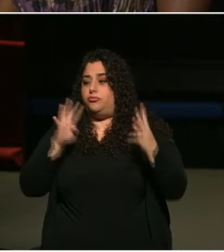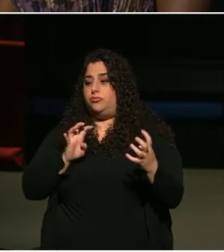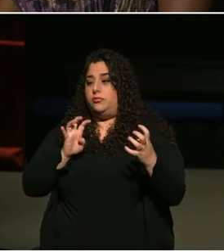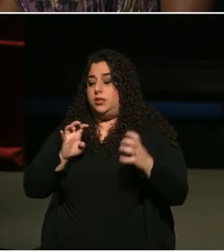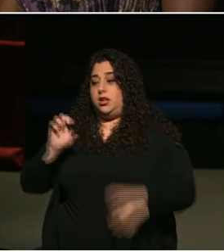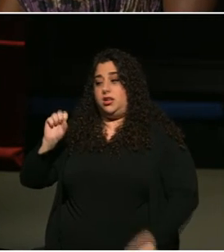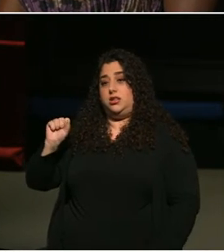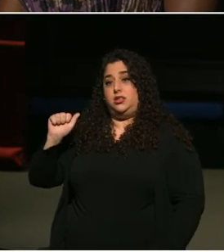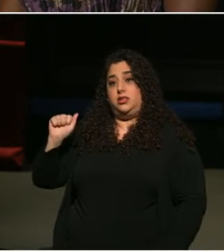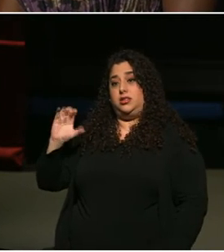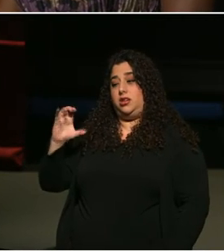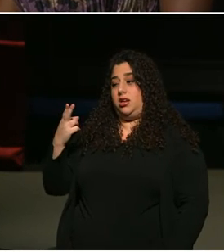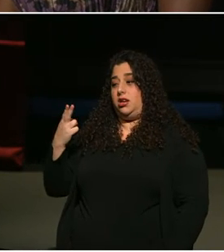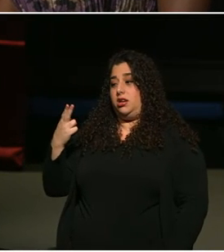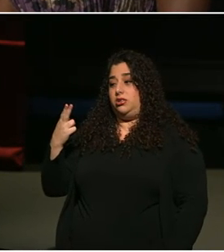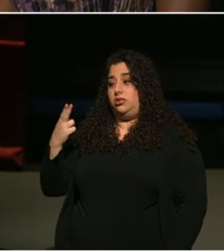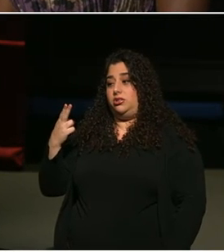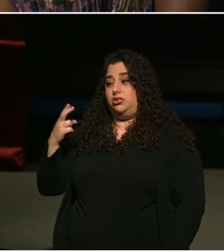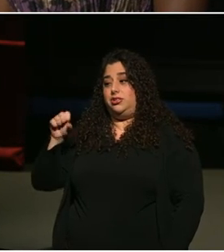Charles Koshaway.